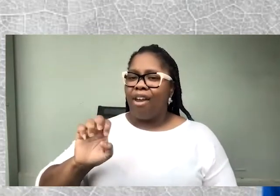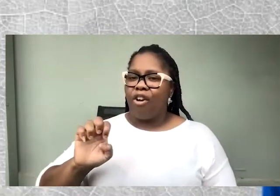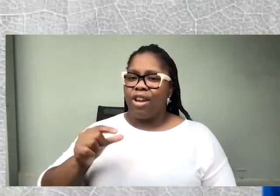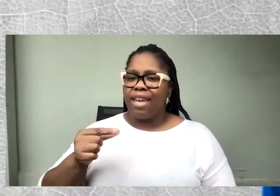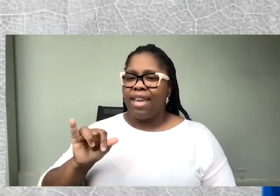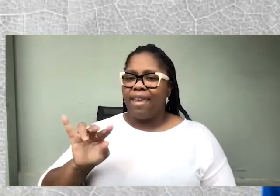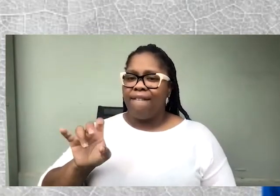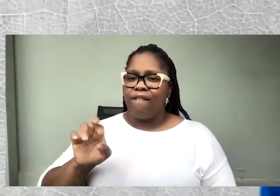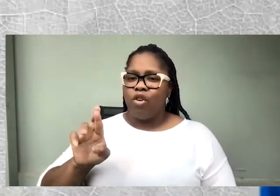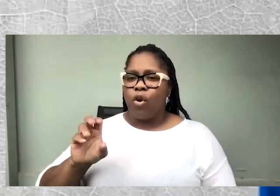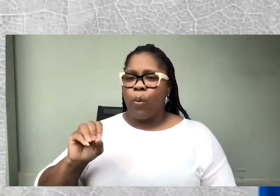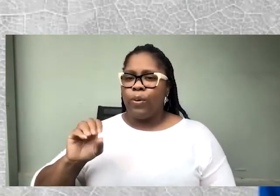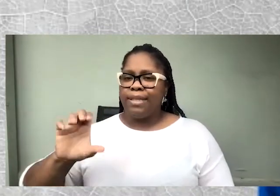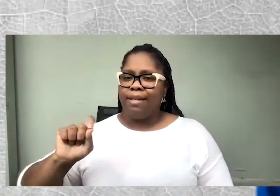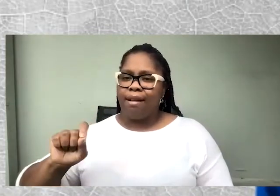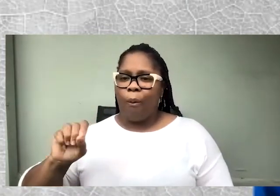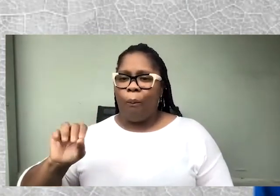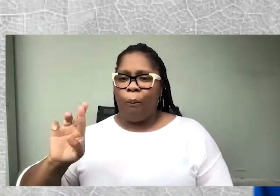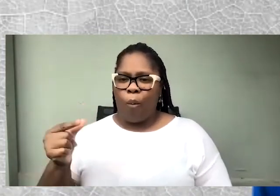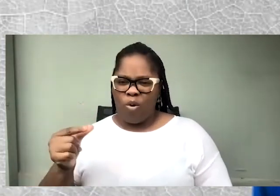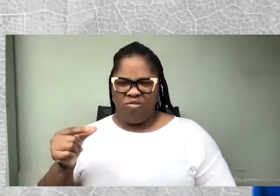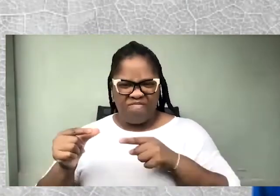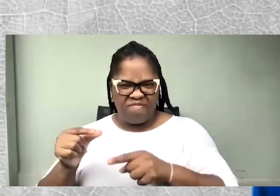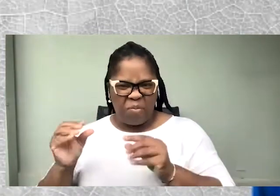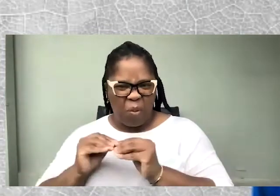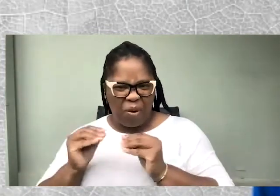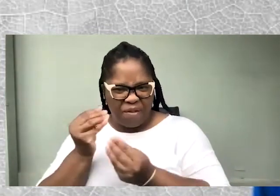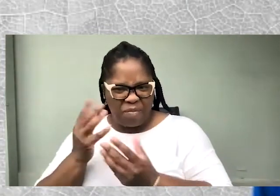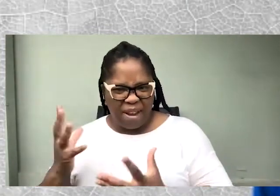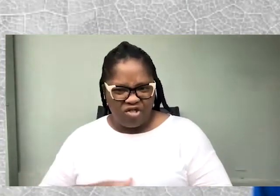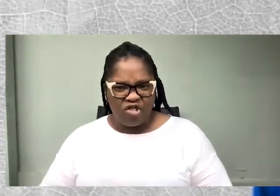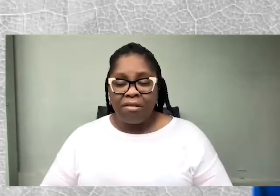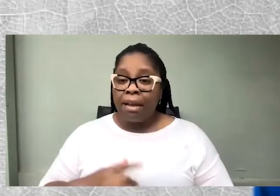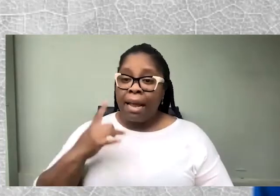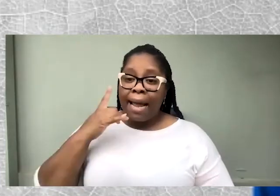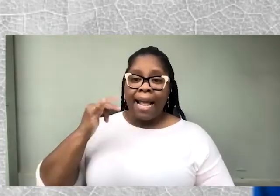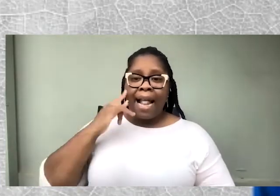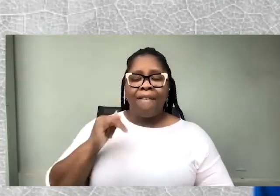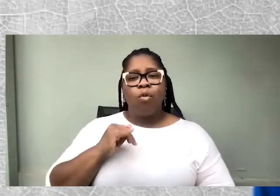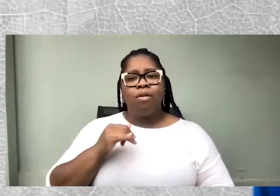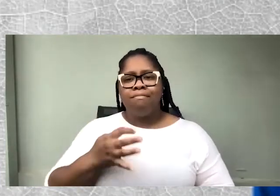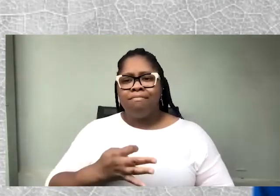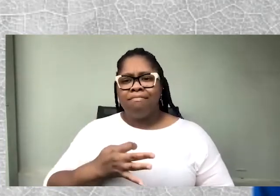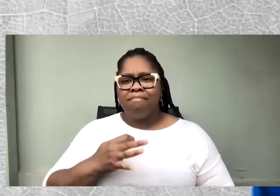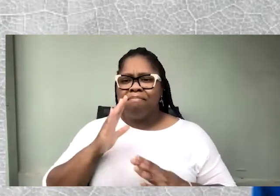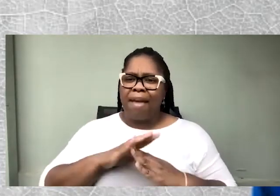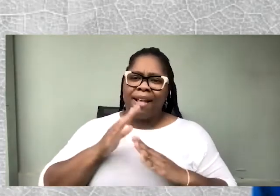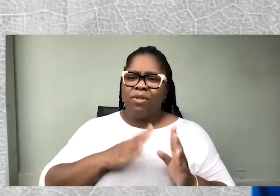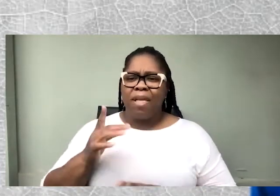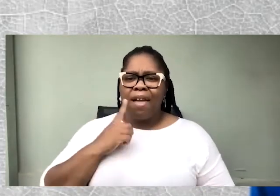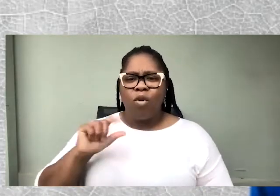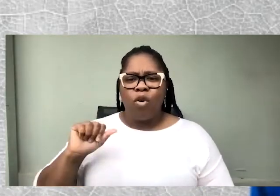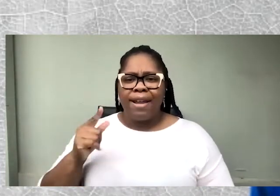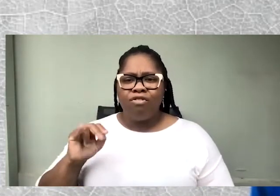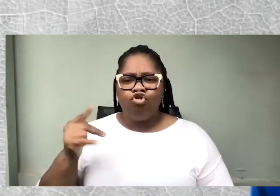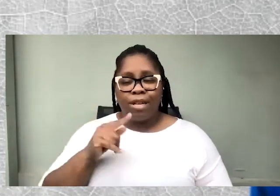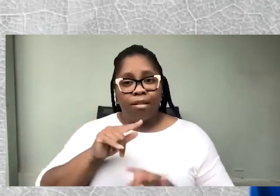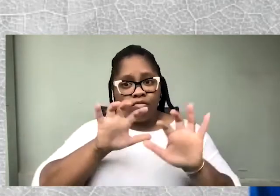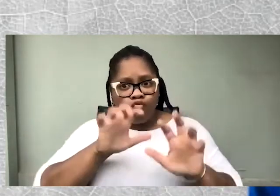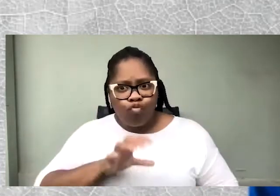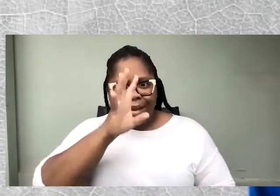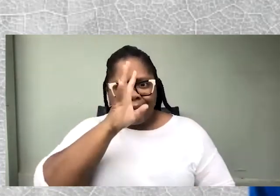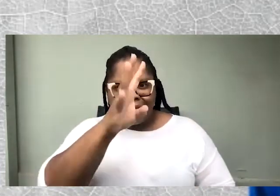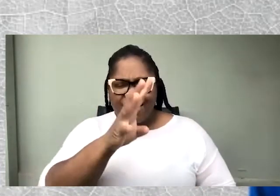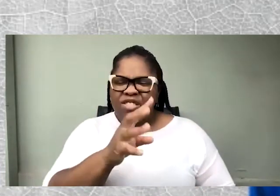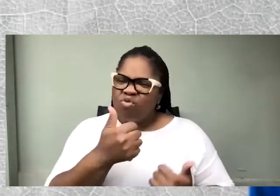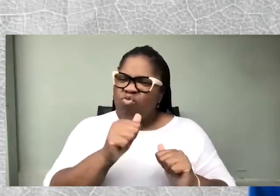www.caregiveroc.org for more information. The California Master Plan for Aging was written to address the changing dynamics of aging in place.